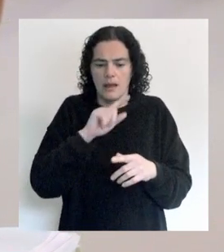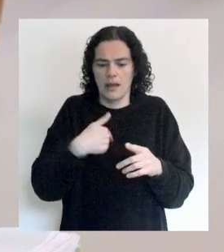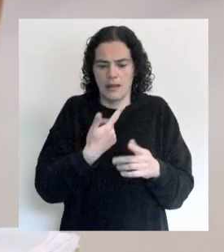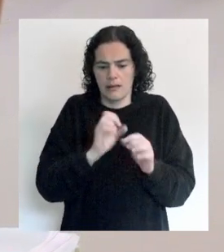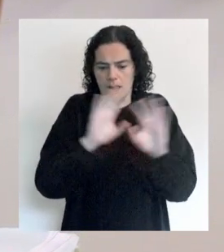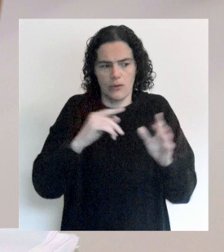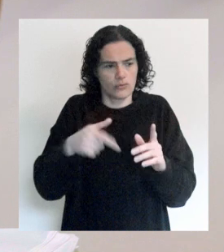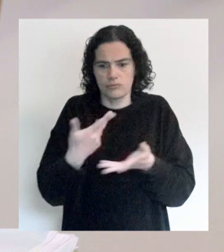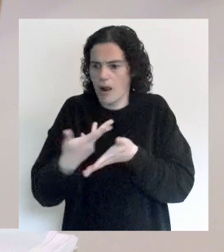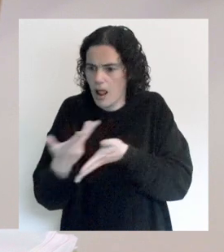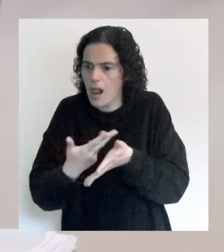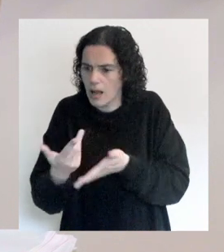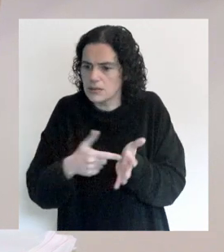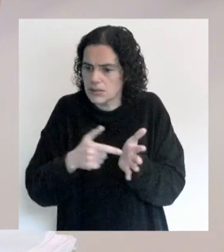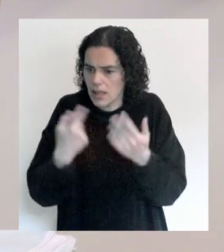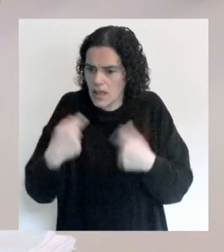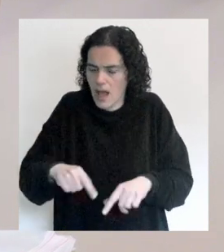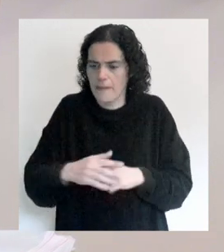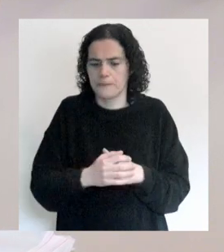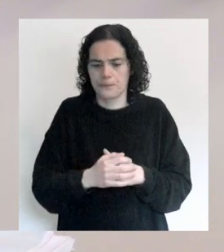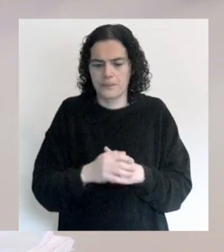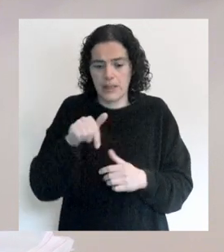lot, and with whom, of course, we did the talk here at